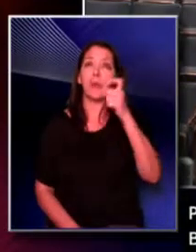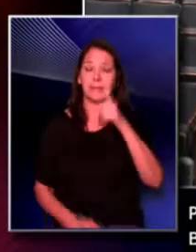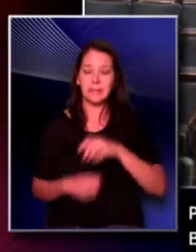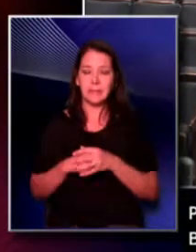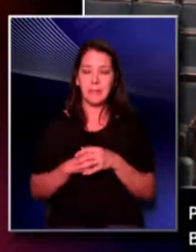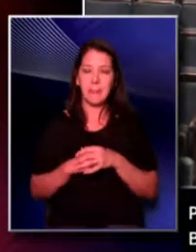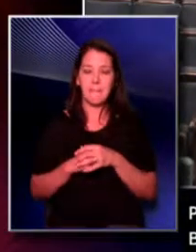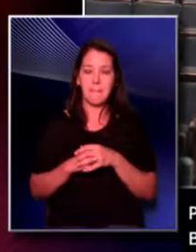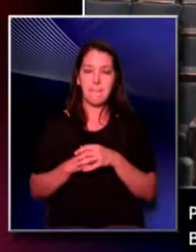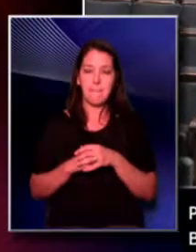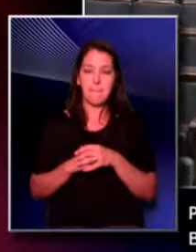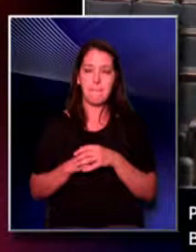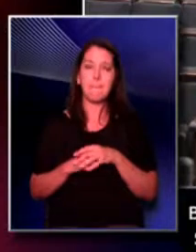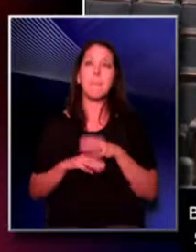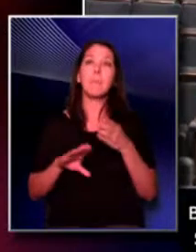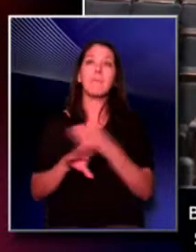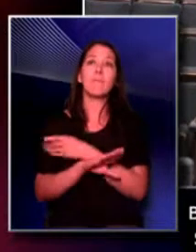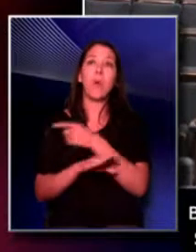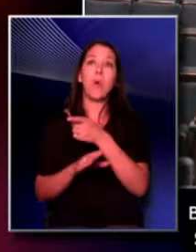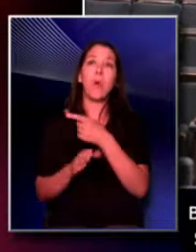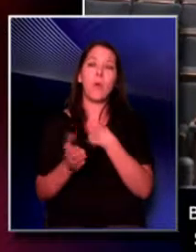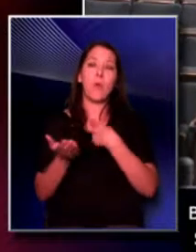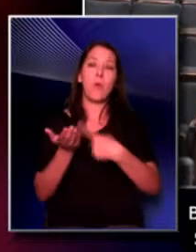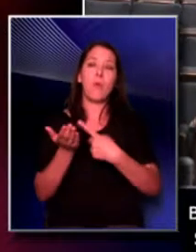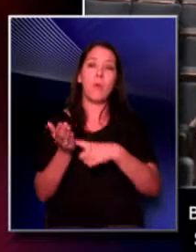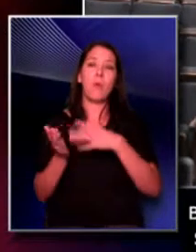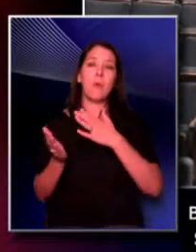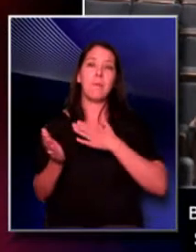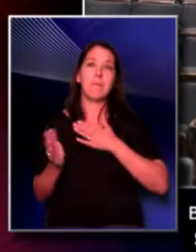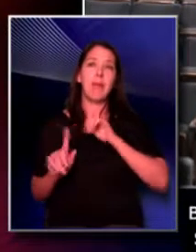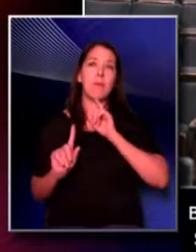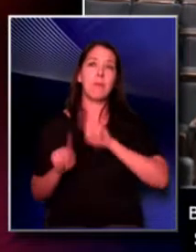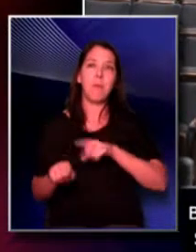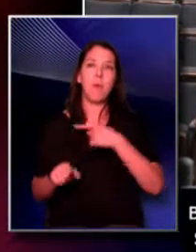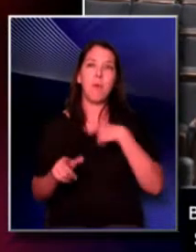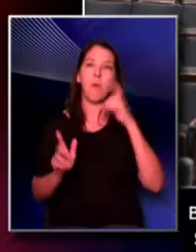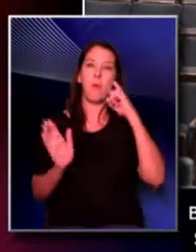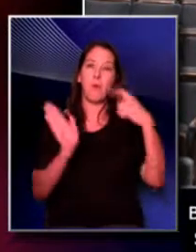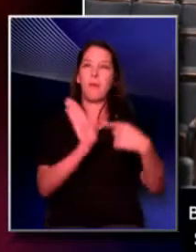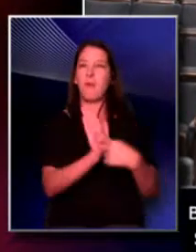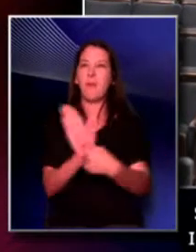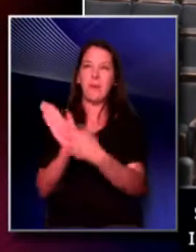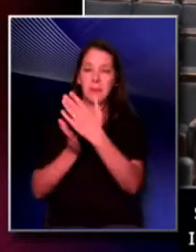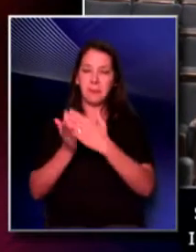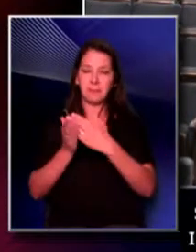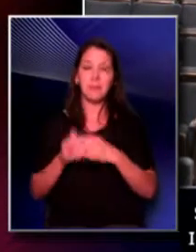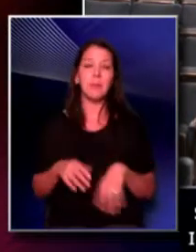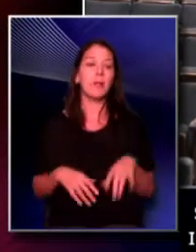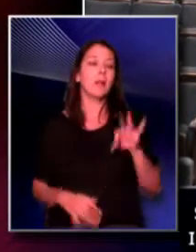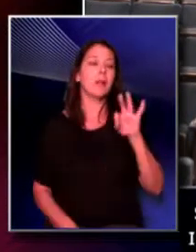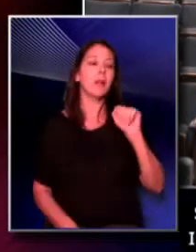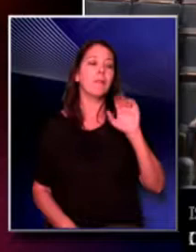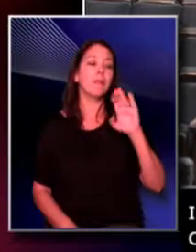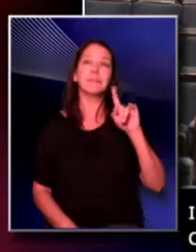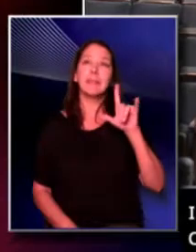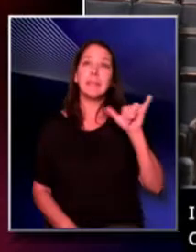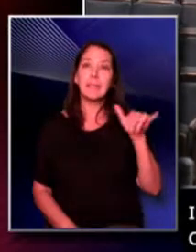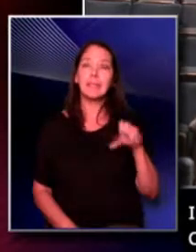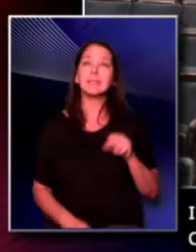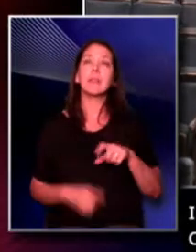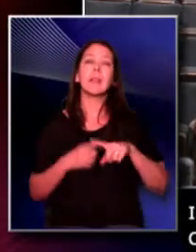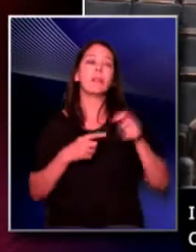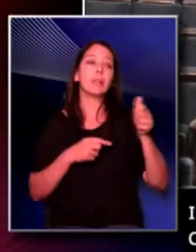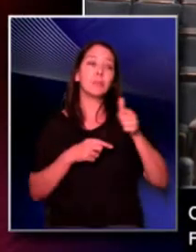you have my board report, I'd like to highlight a couple of things. Facilities, transportation, and food service